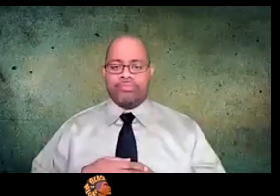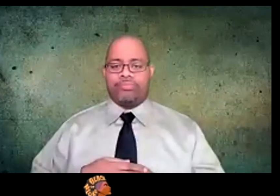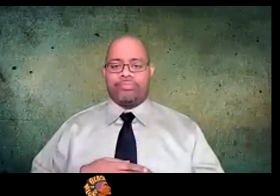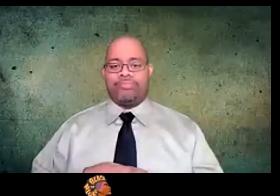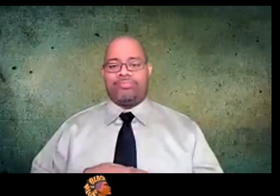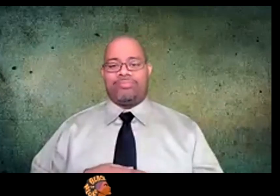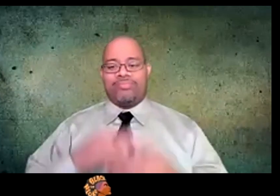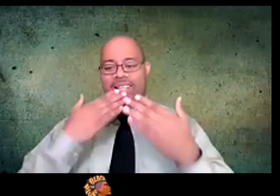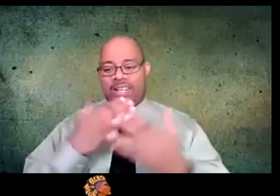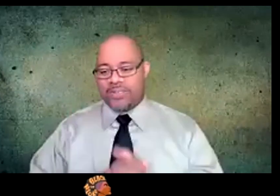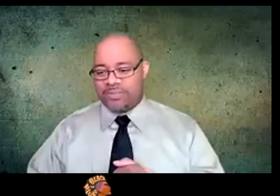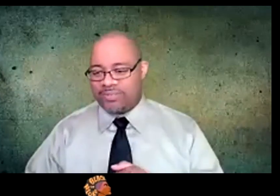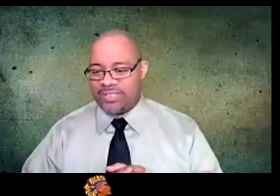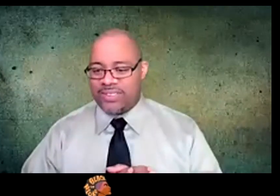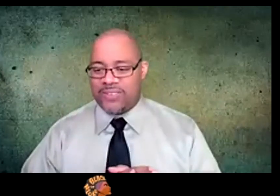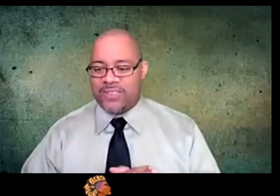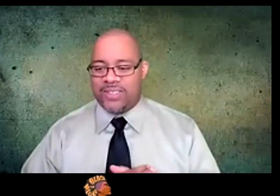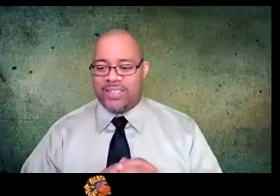Perfect, thank you. So